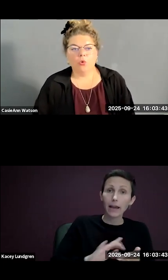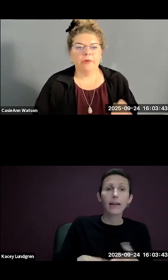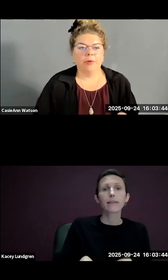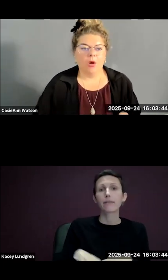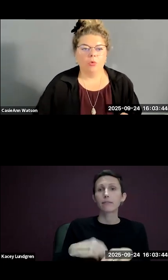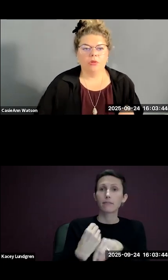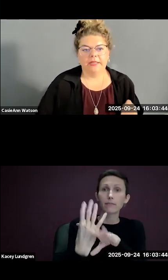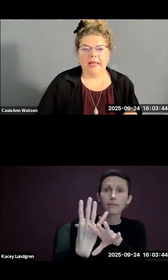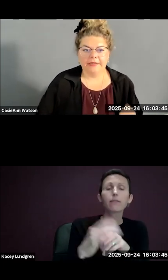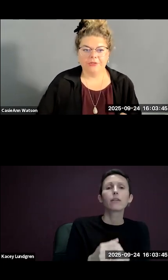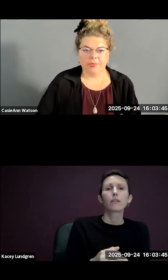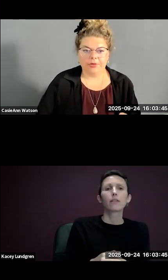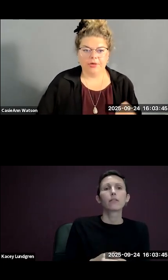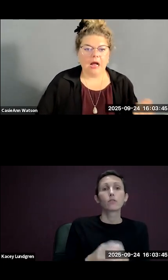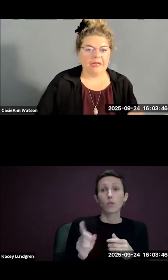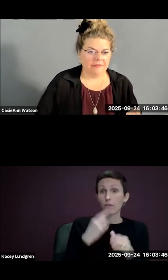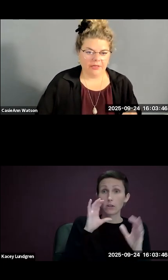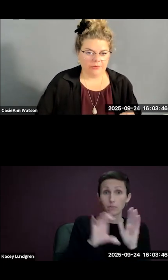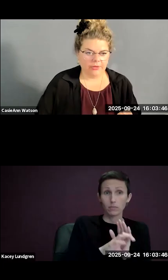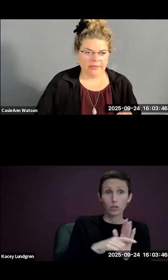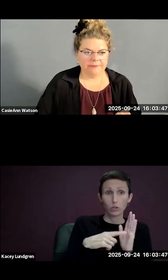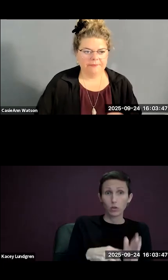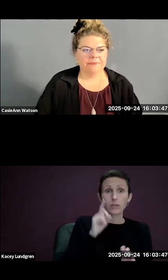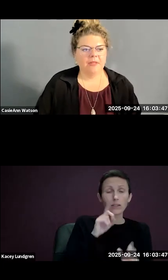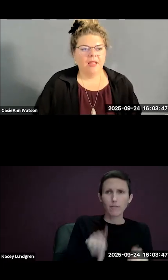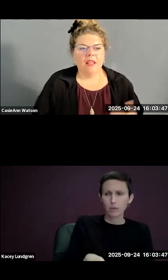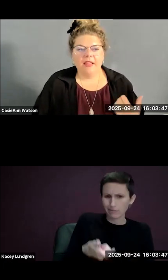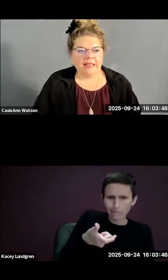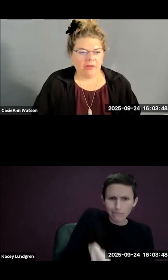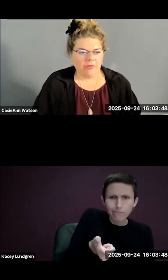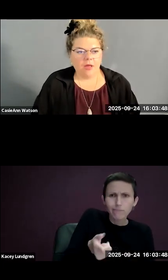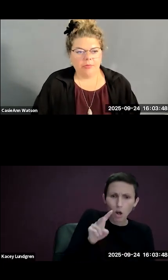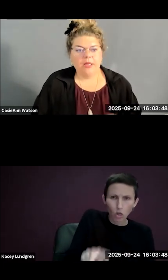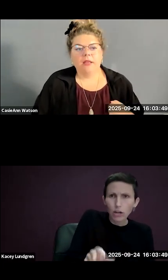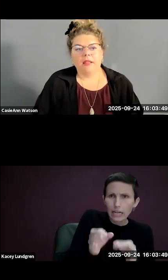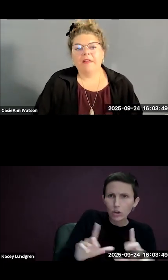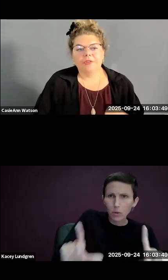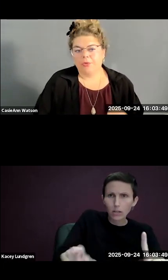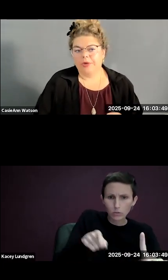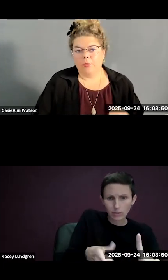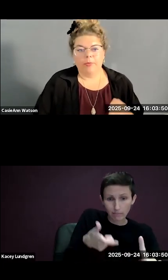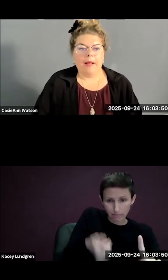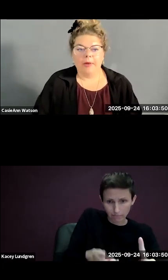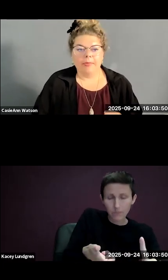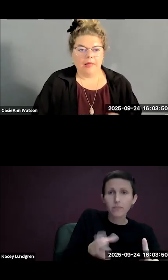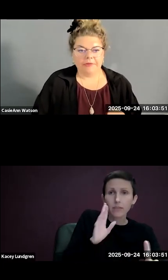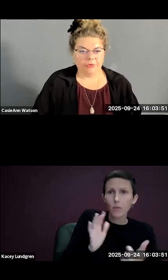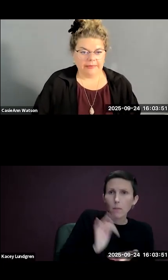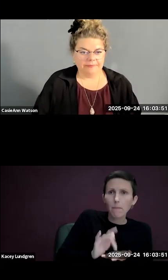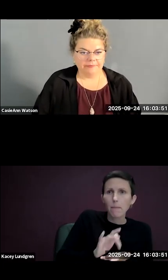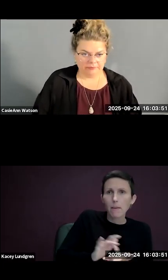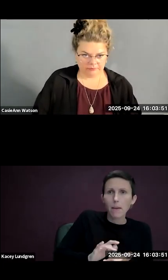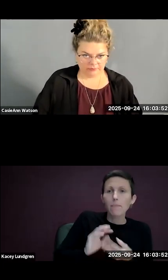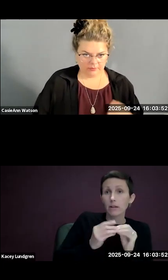deaf person holding a remote looking at an interpreter on a video screen. They dial the number and a live interpreter will pop up